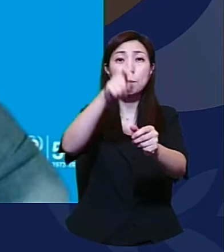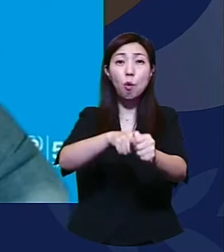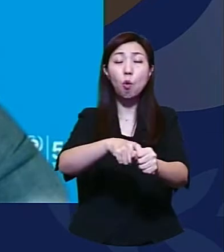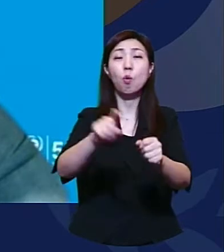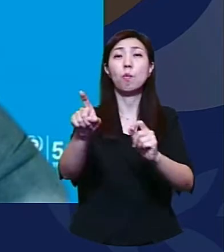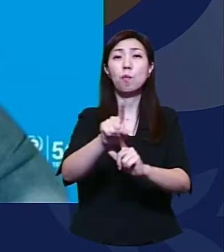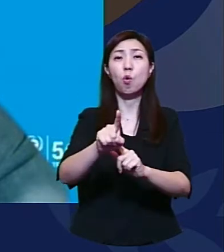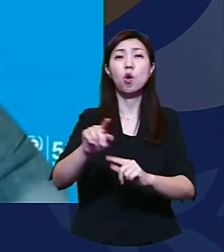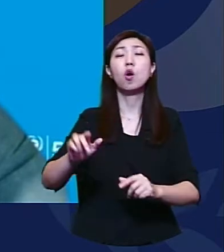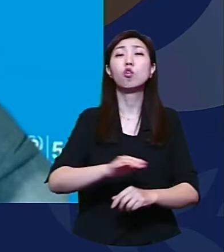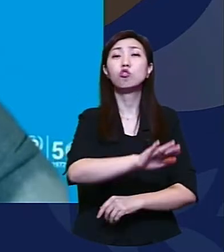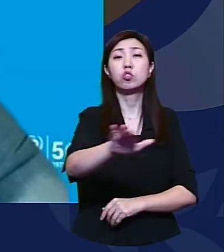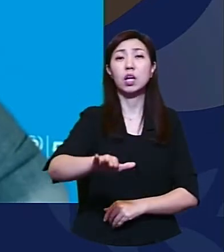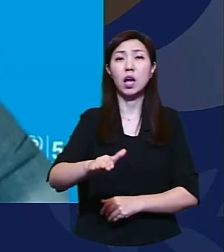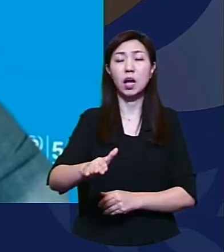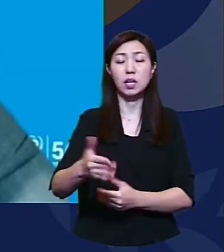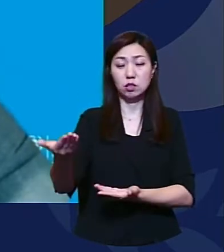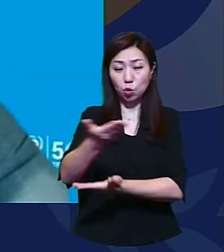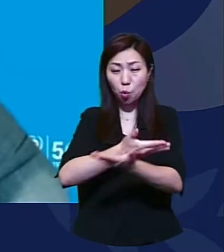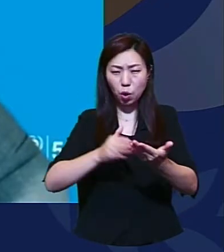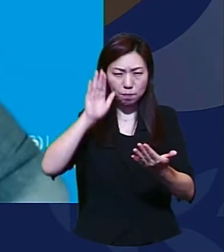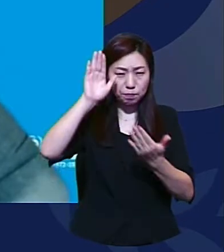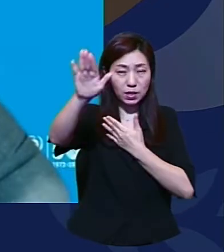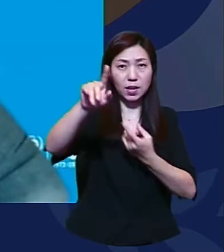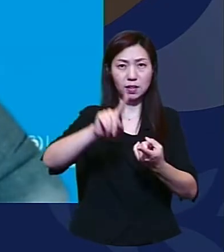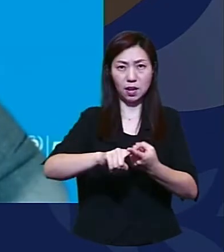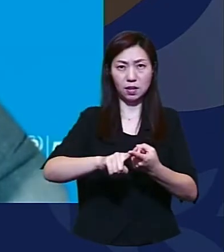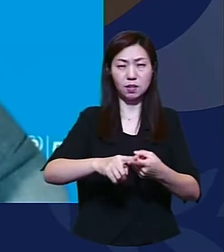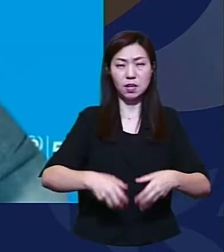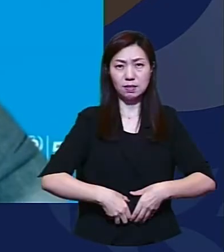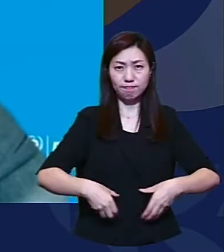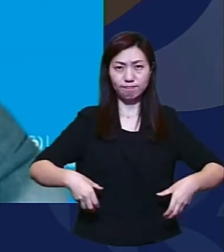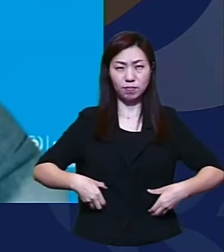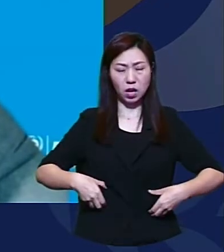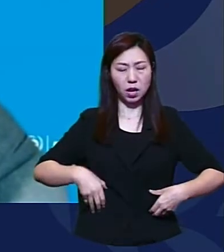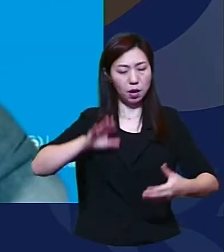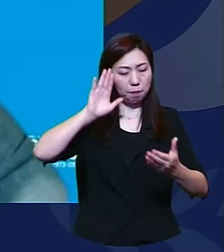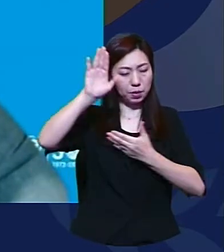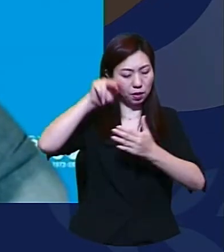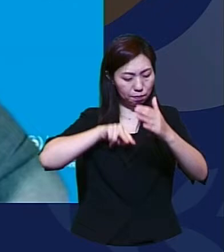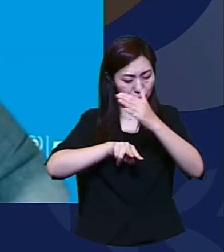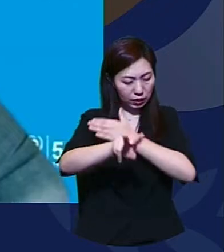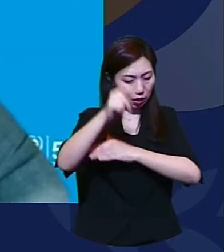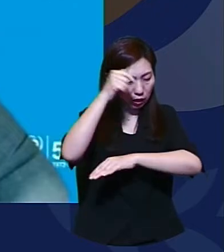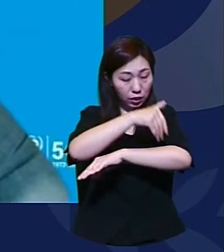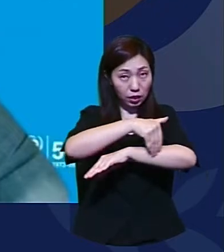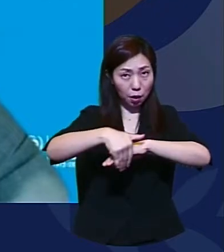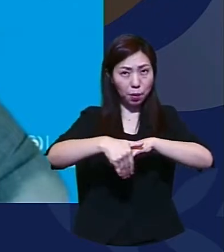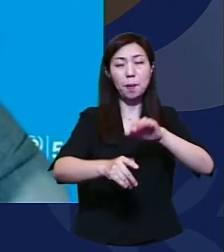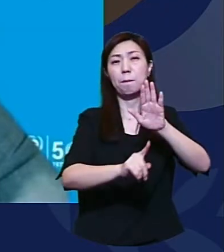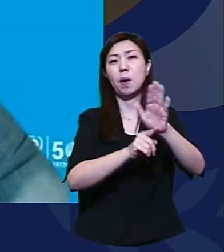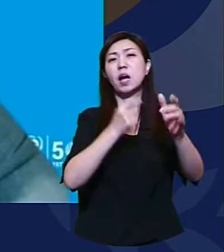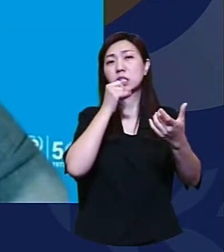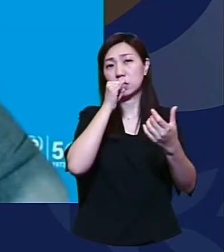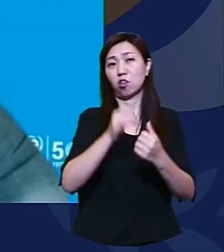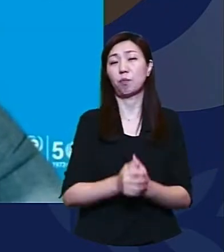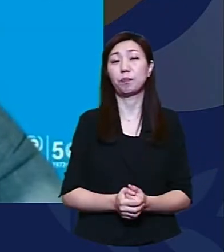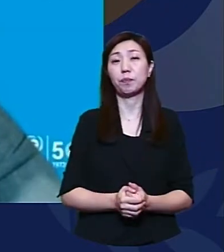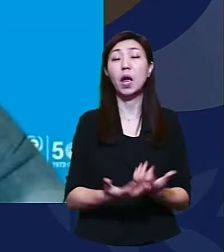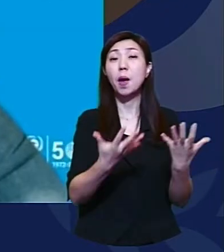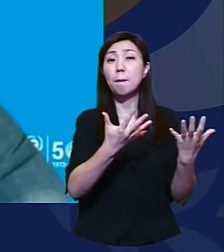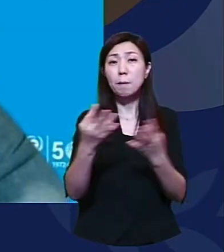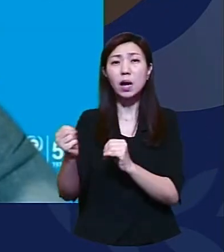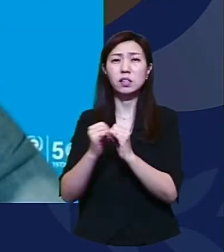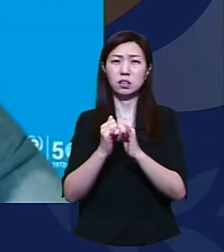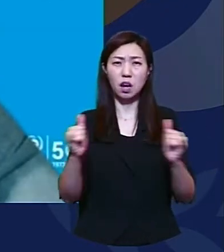our shared future, a future in which hundreds of millions of people no longer go to bed hungry